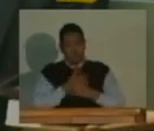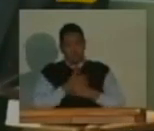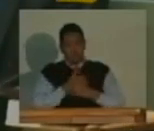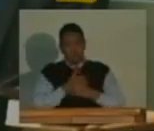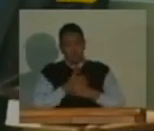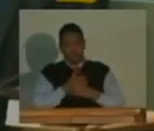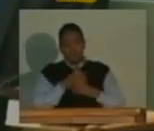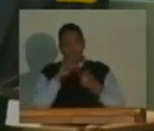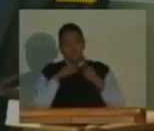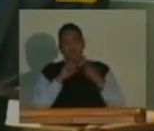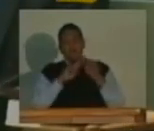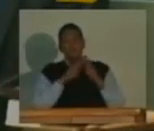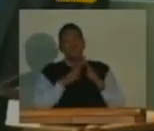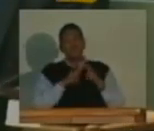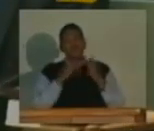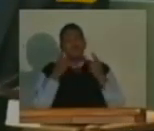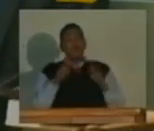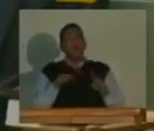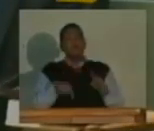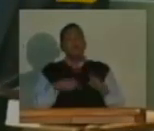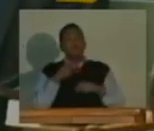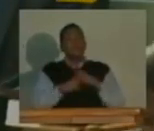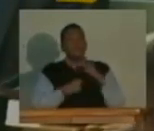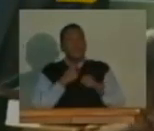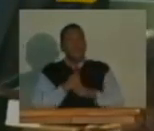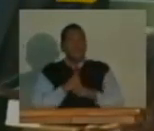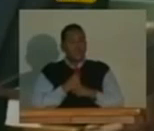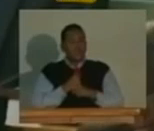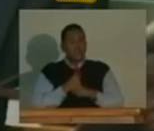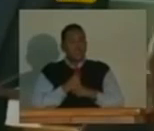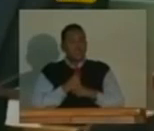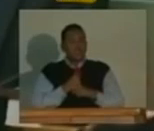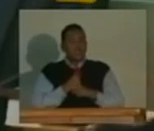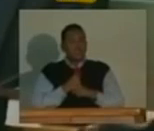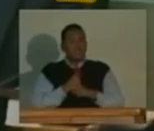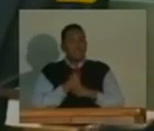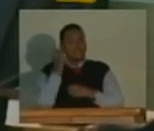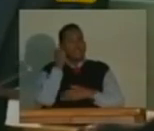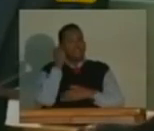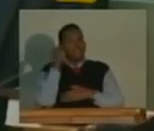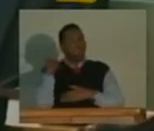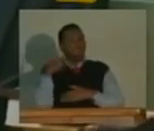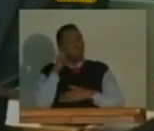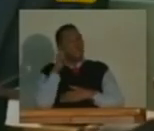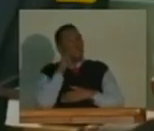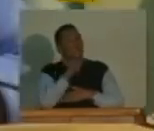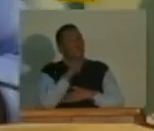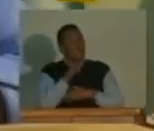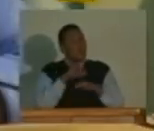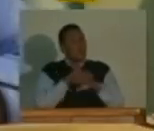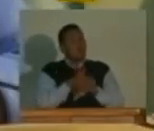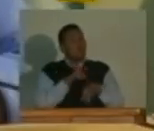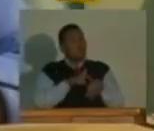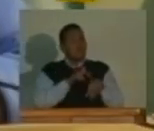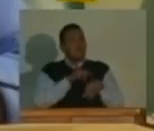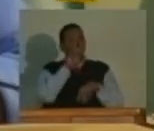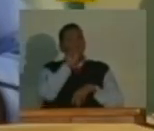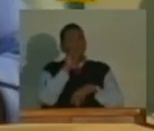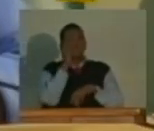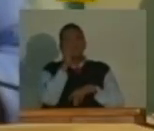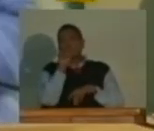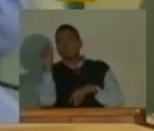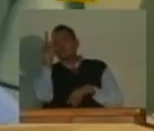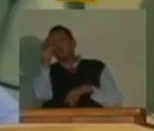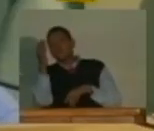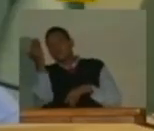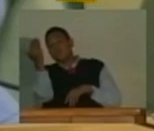about the figures this year, if we look over the period 2012 to